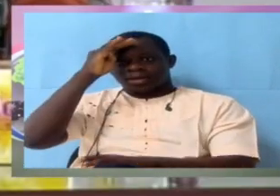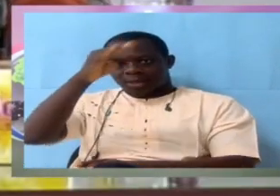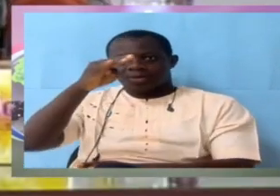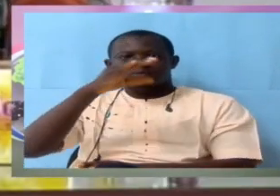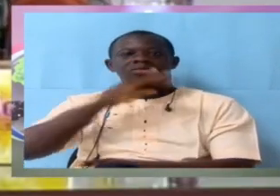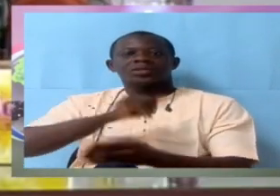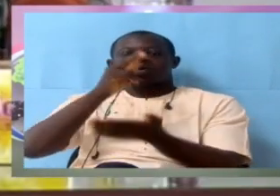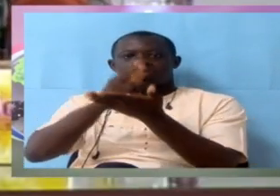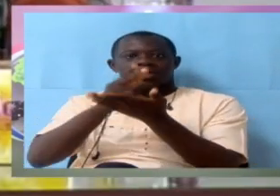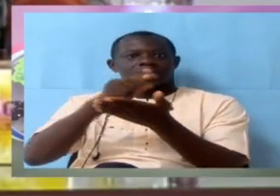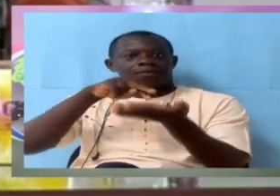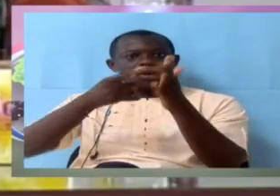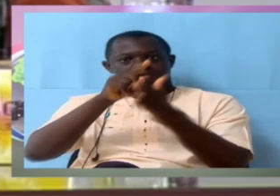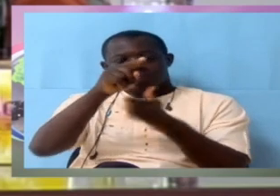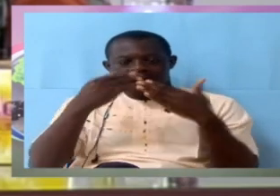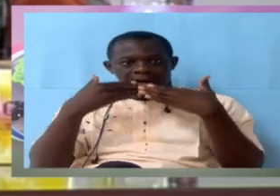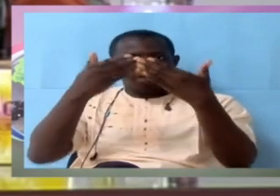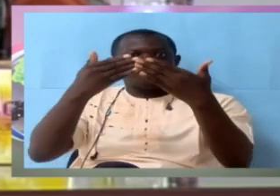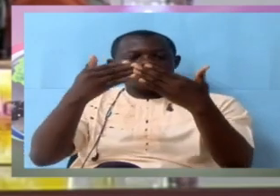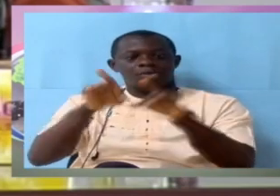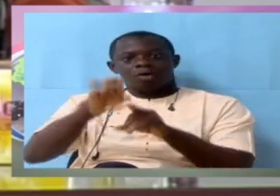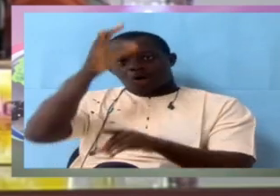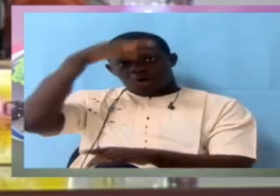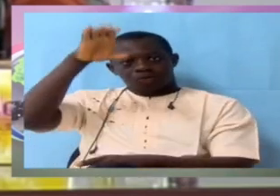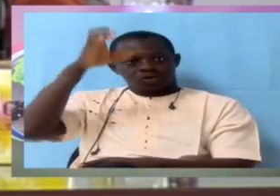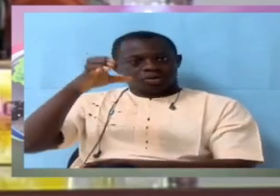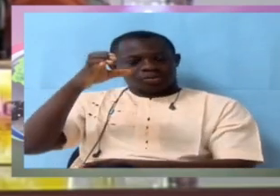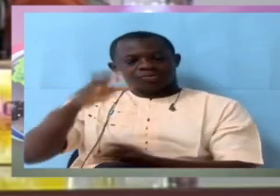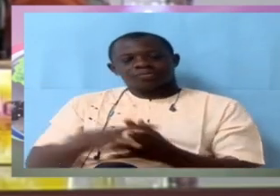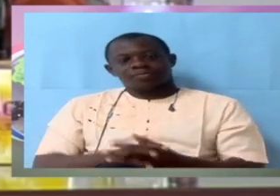Okay. So you are telling this commission